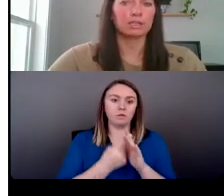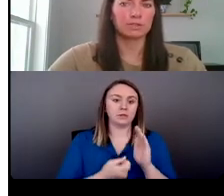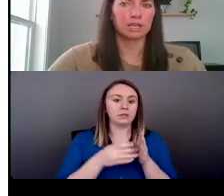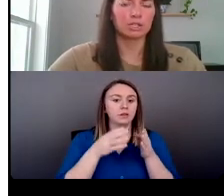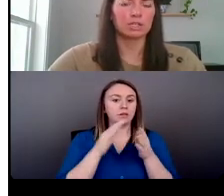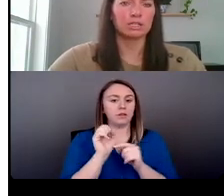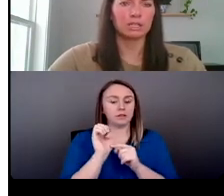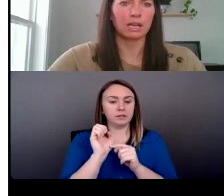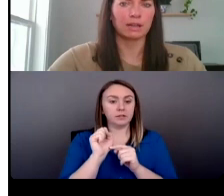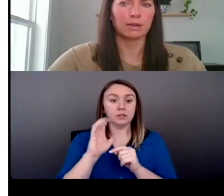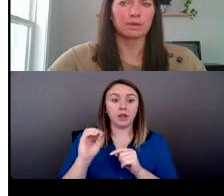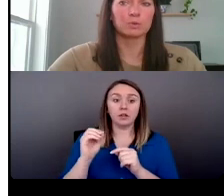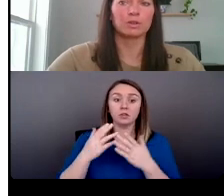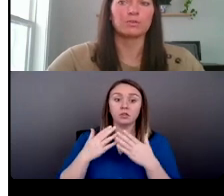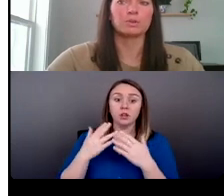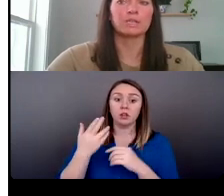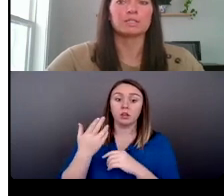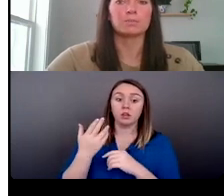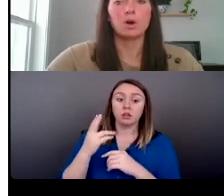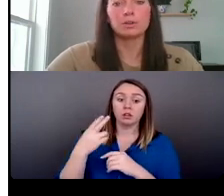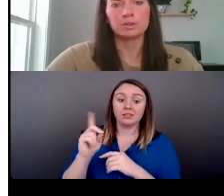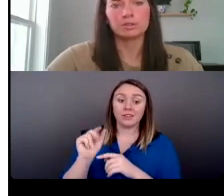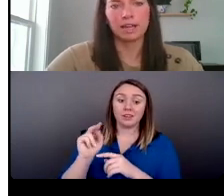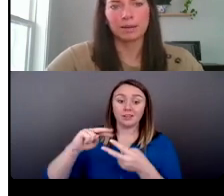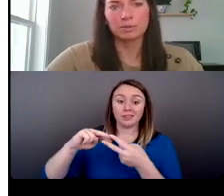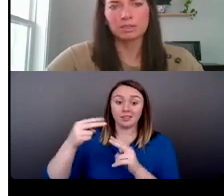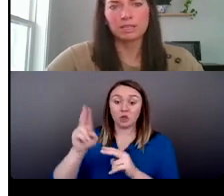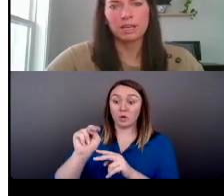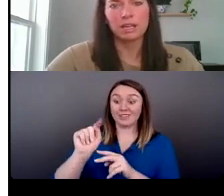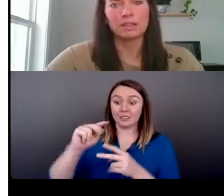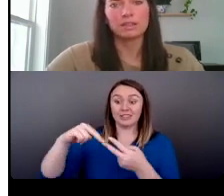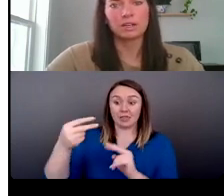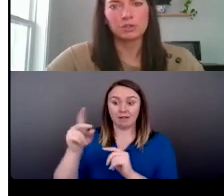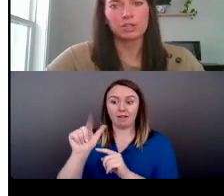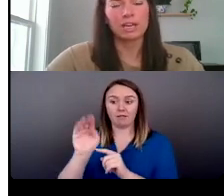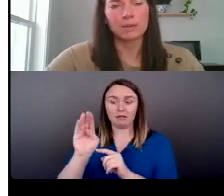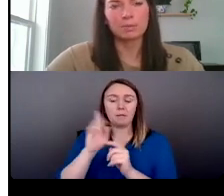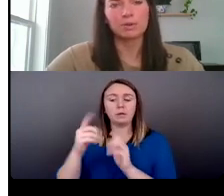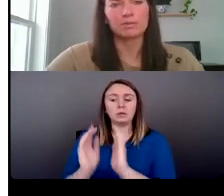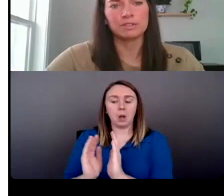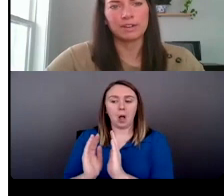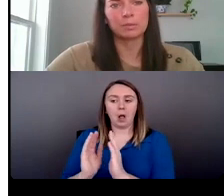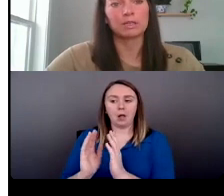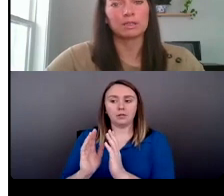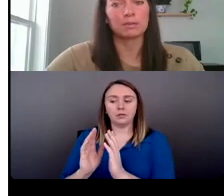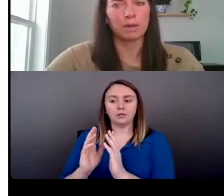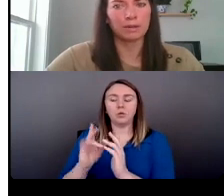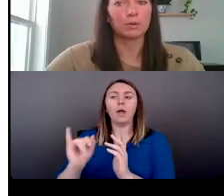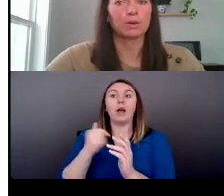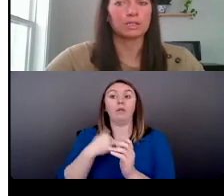Human Identification DNA Lab is one of only a small number of laboratories in the country capable of